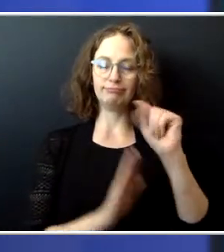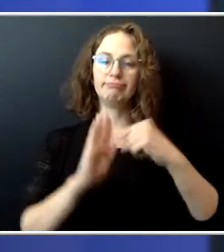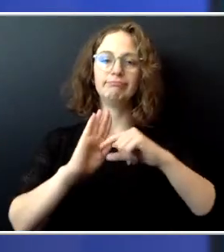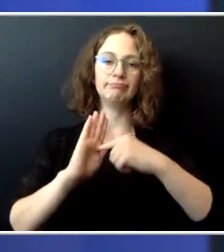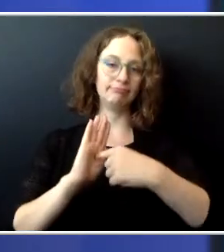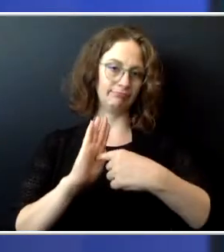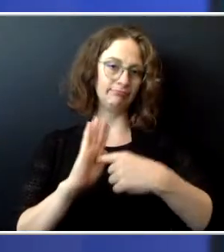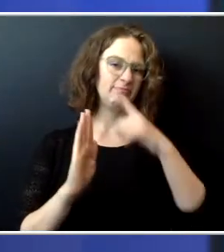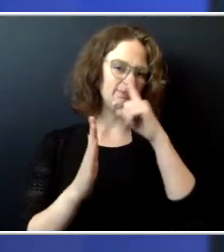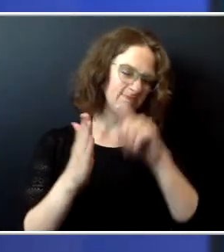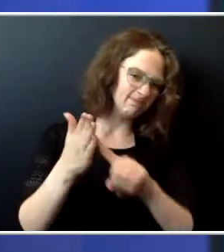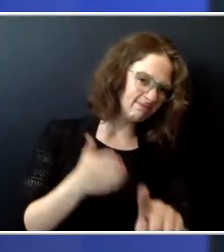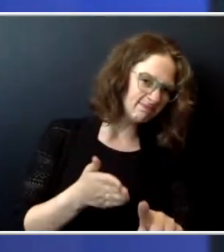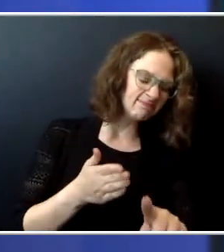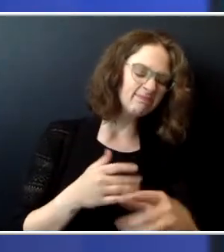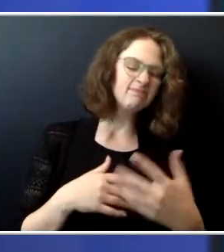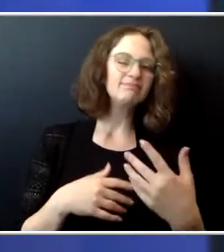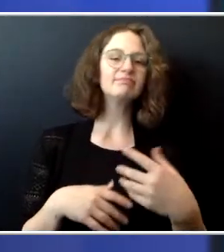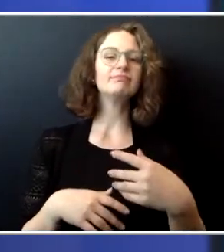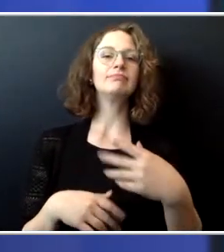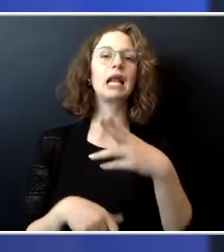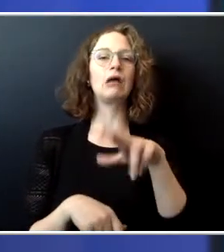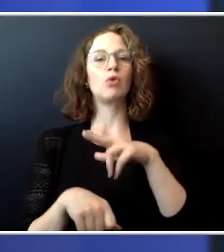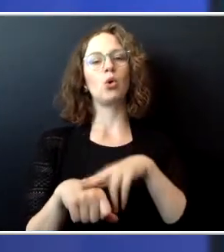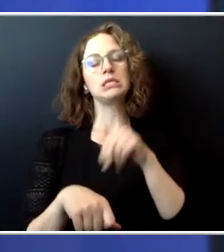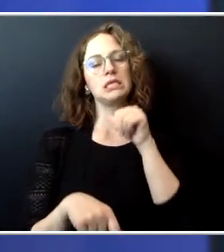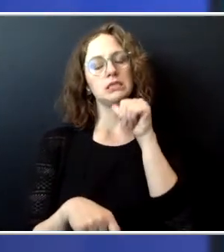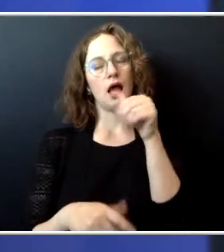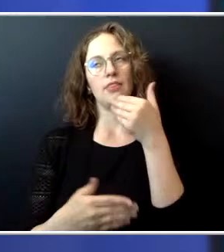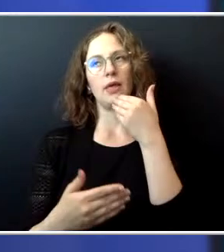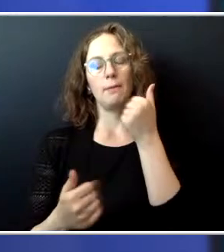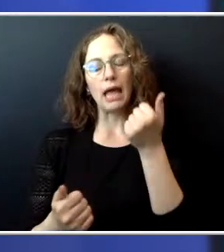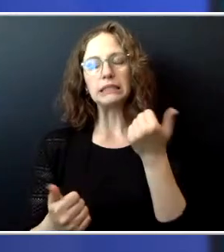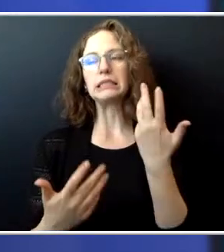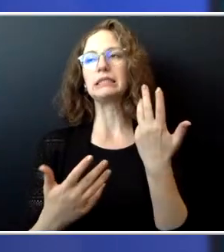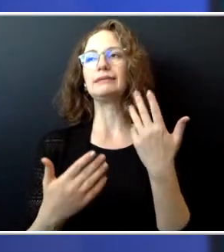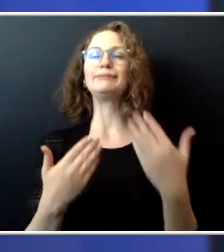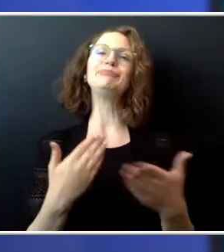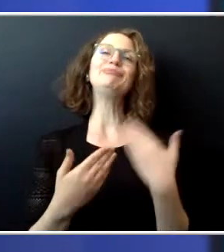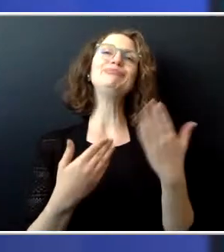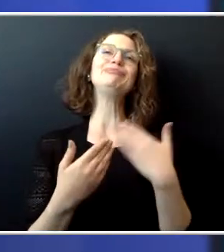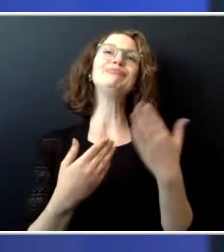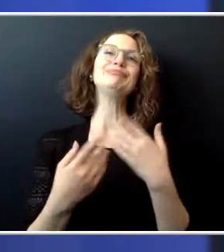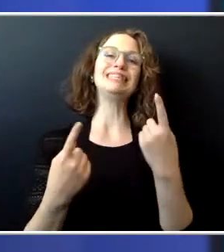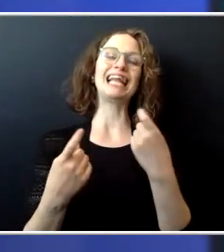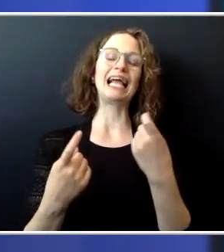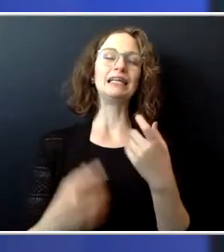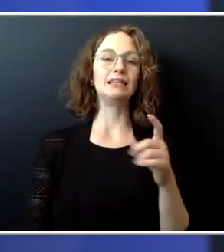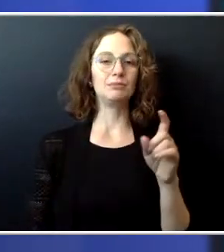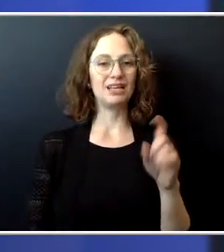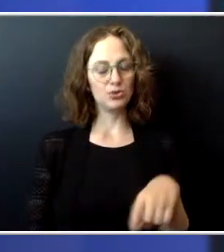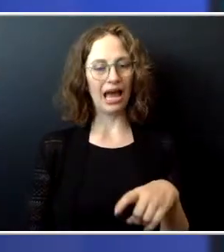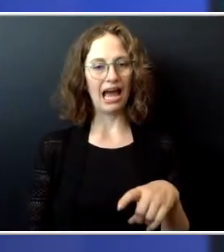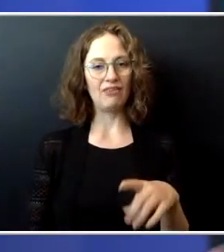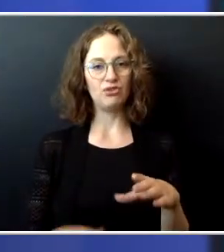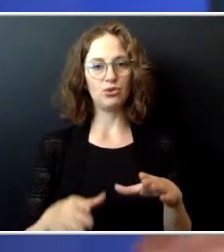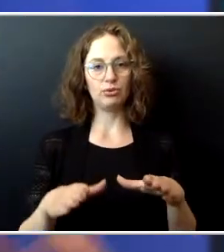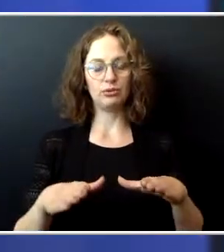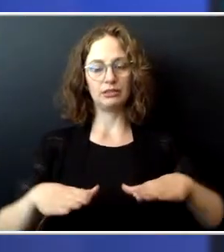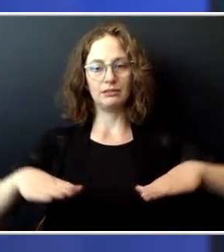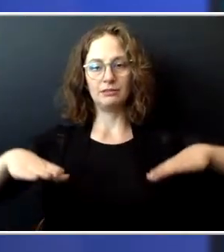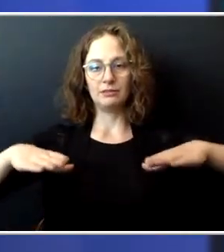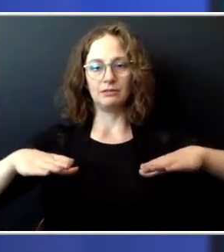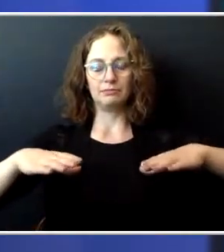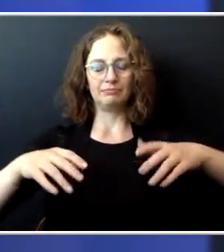it's of course not the most convenient test to do because you have to pee in a hat and collect all the urine the whole day and